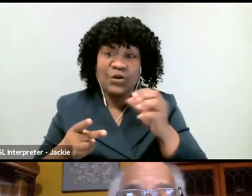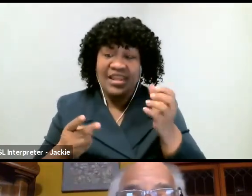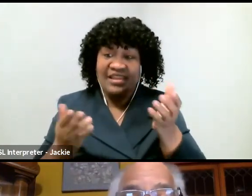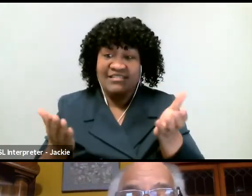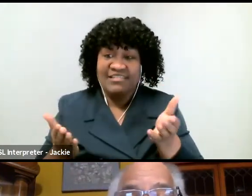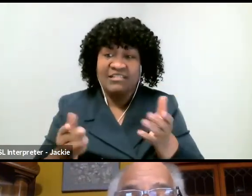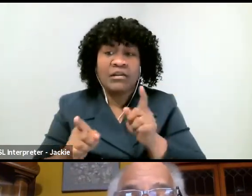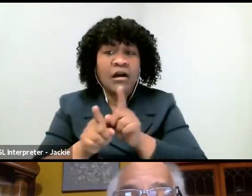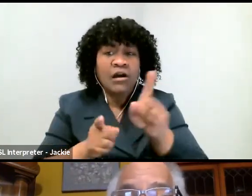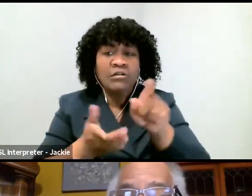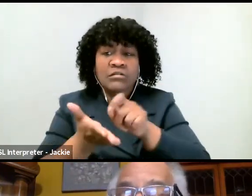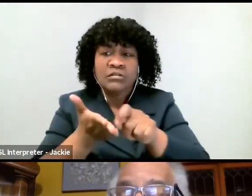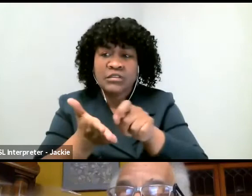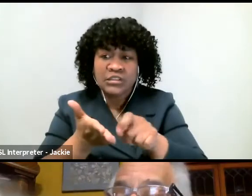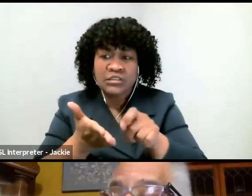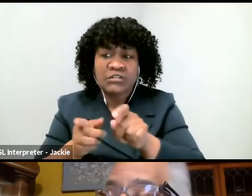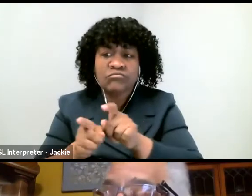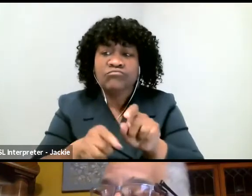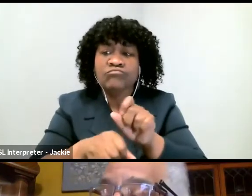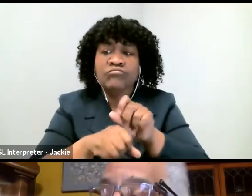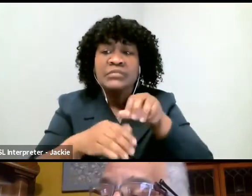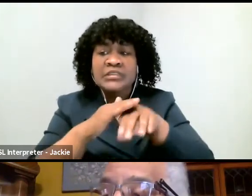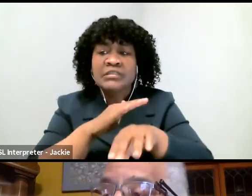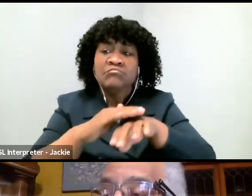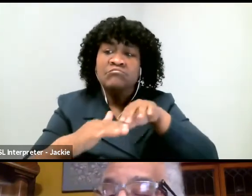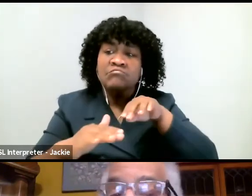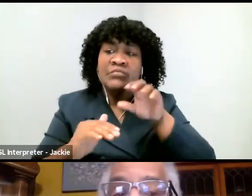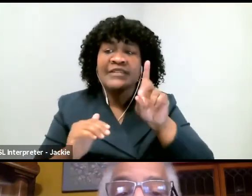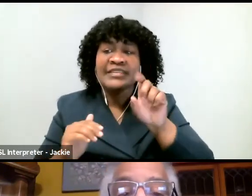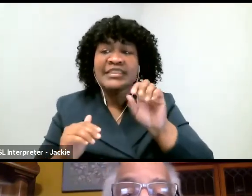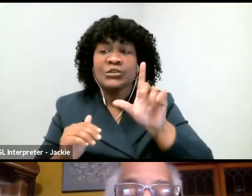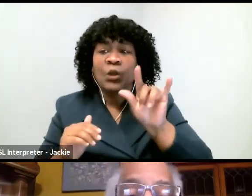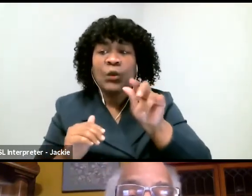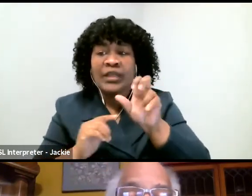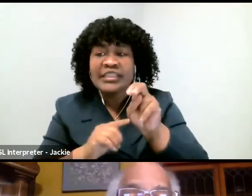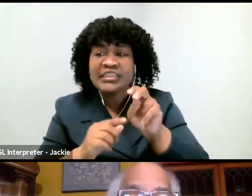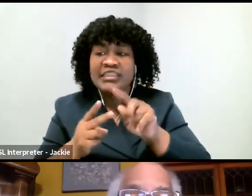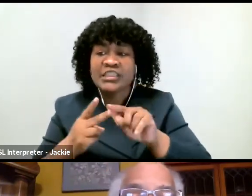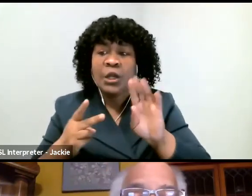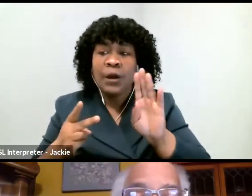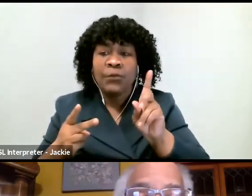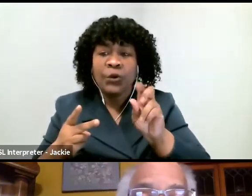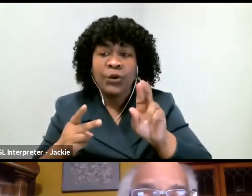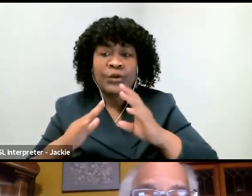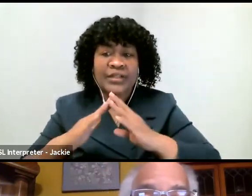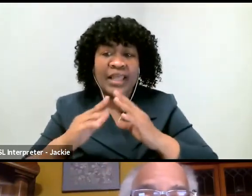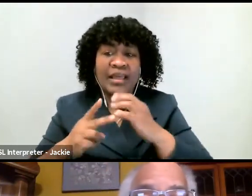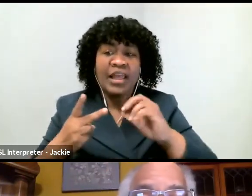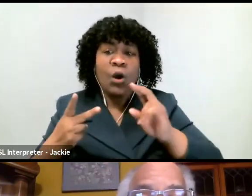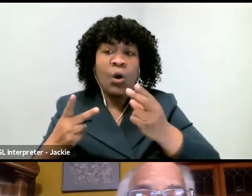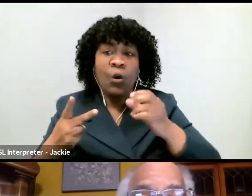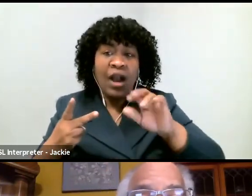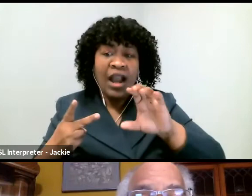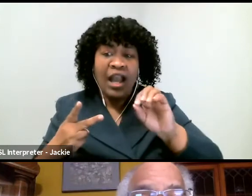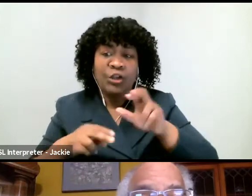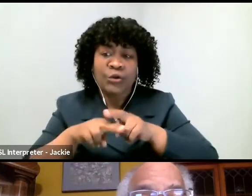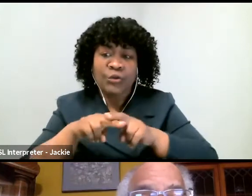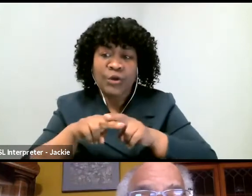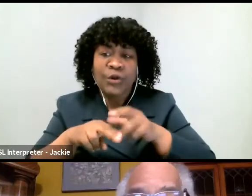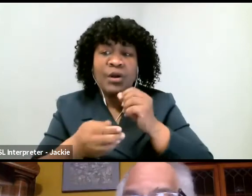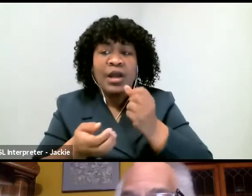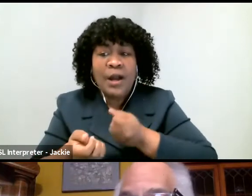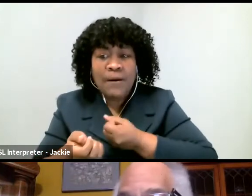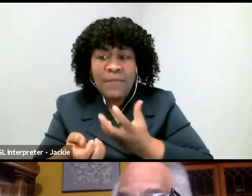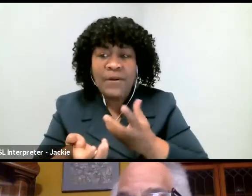has also written prose in such works as Into and Out of This Location, Border Towns, and Ohio Railroads, a poem in